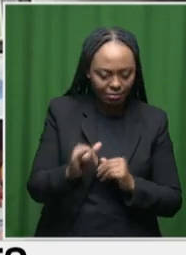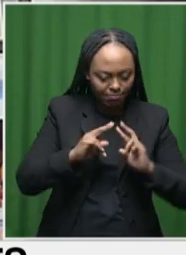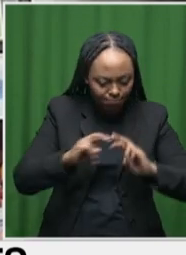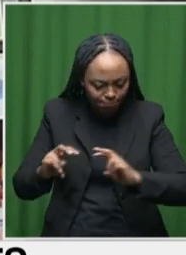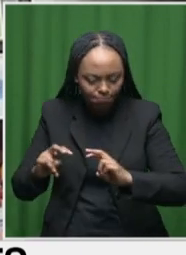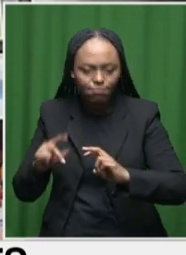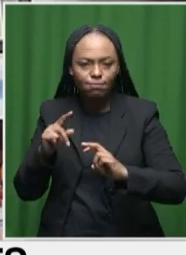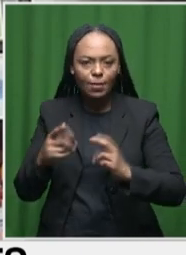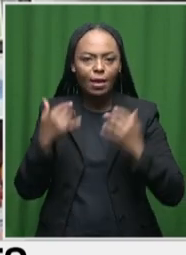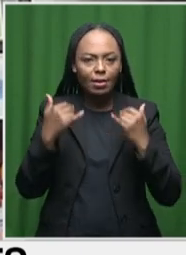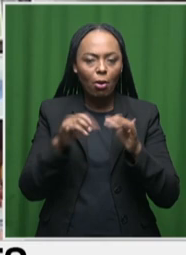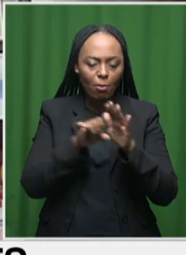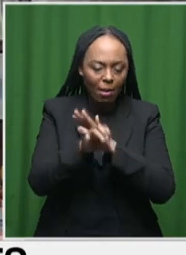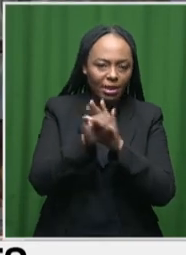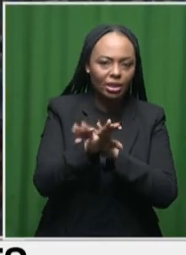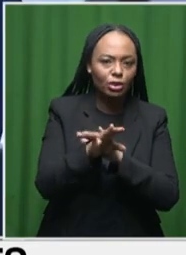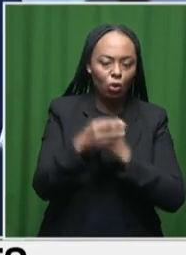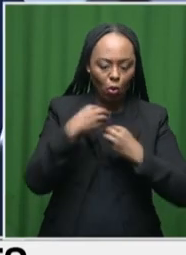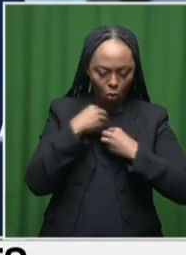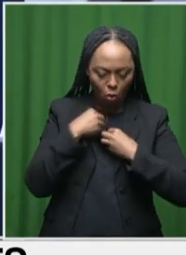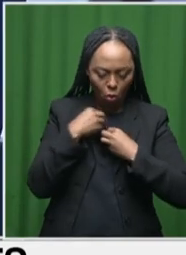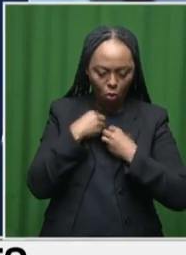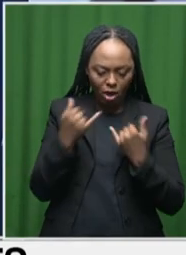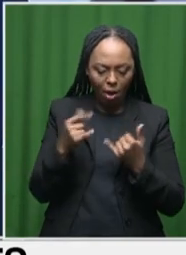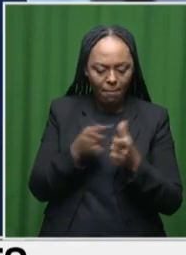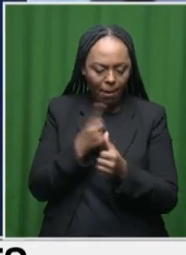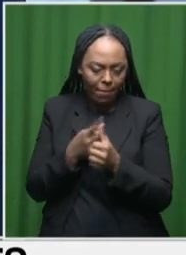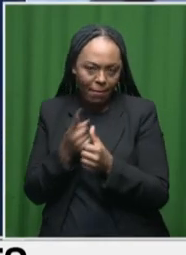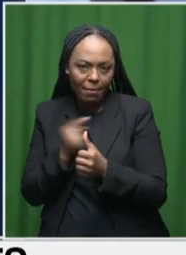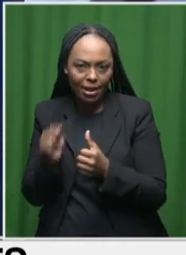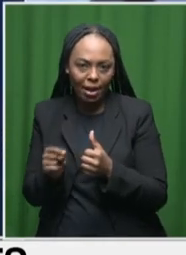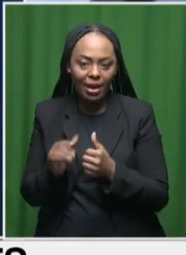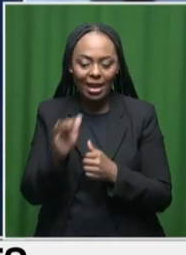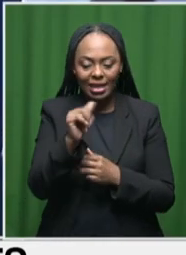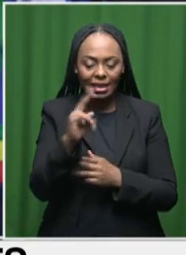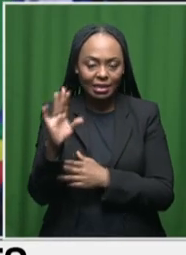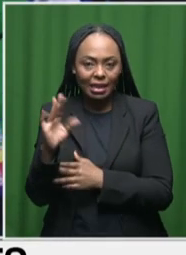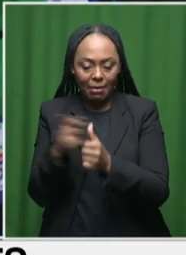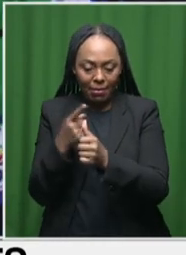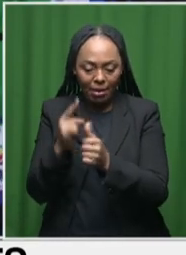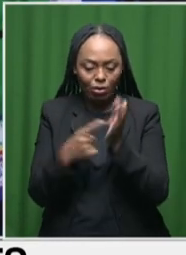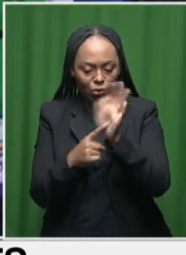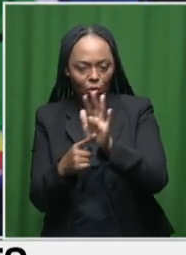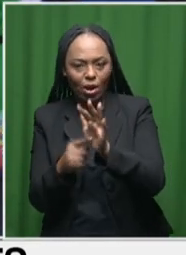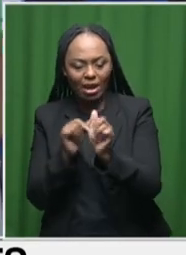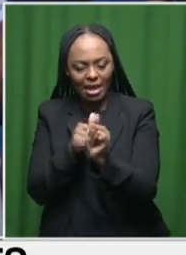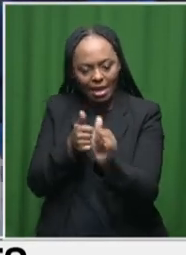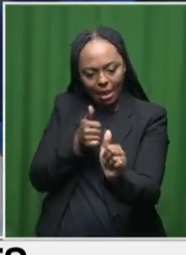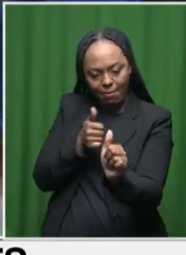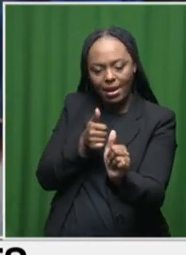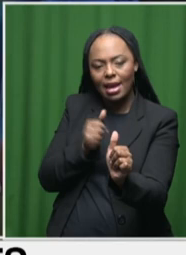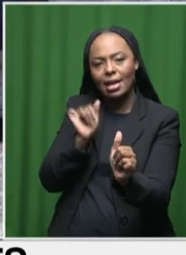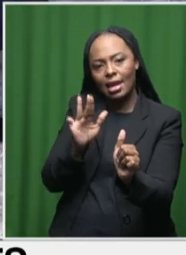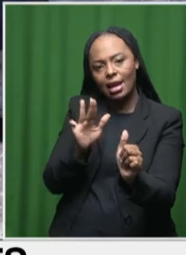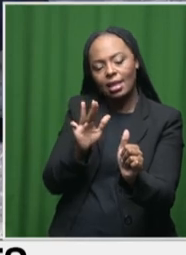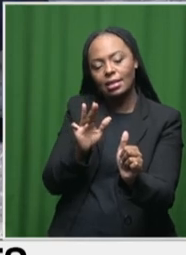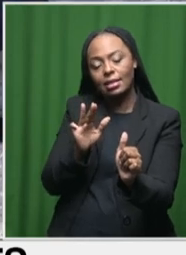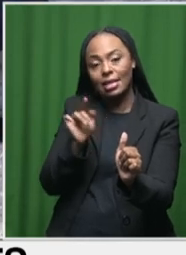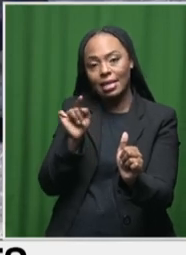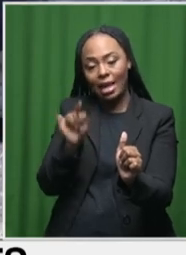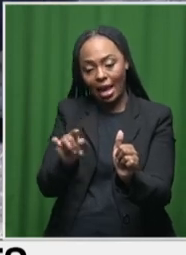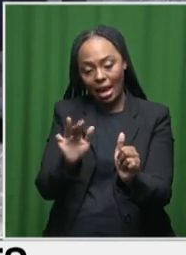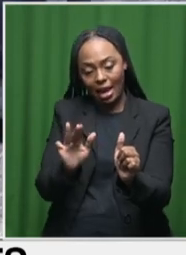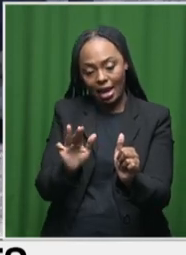now, including our own polling, and indeed the ANC's own internal polling, shows there's a gap between 9 and 11% week by